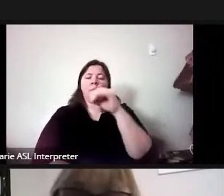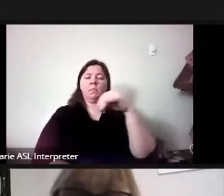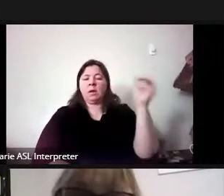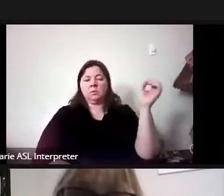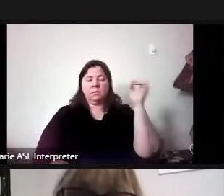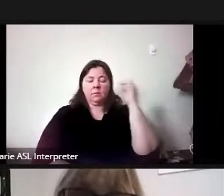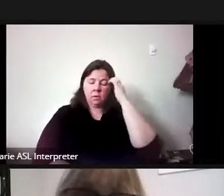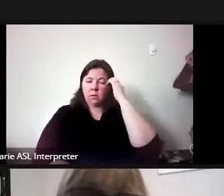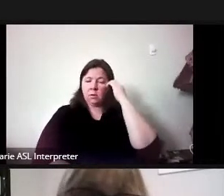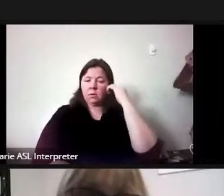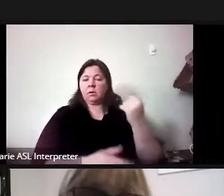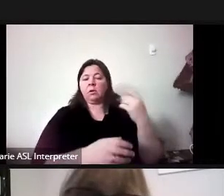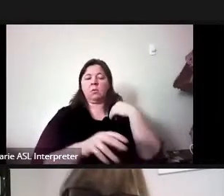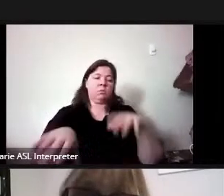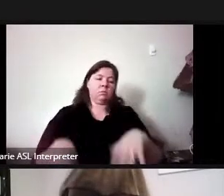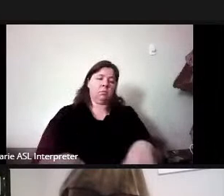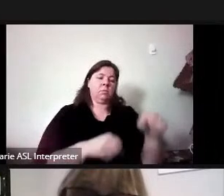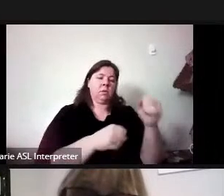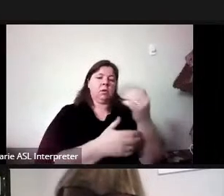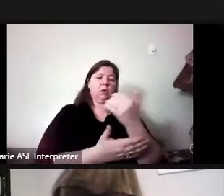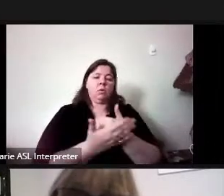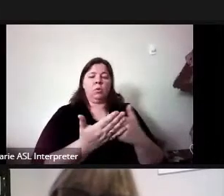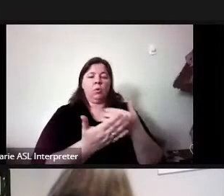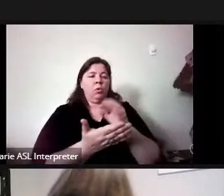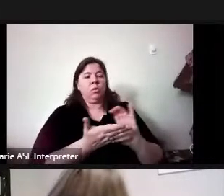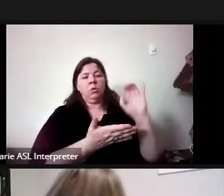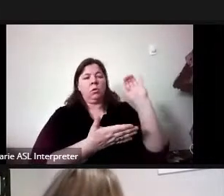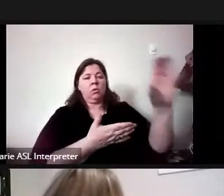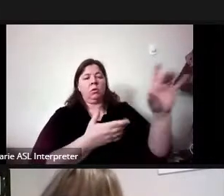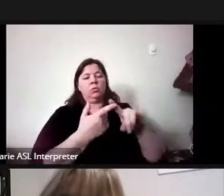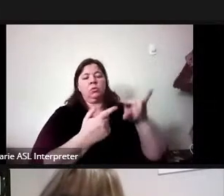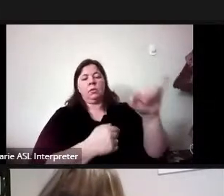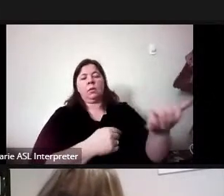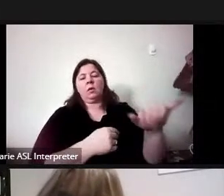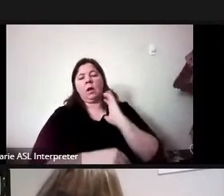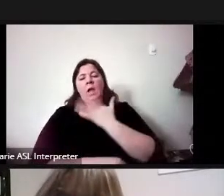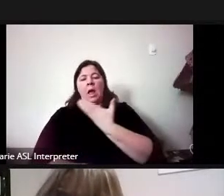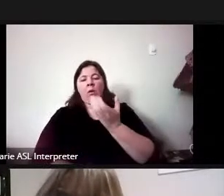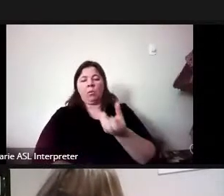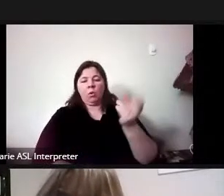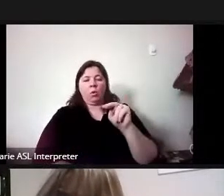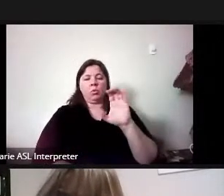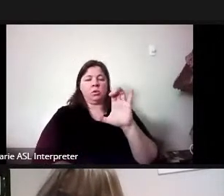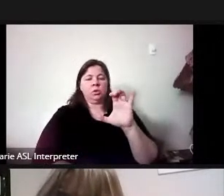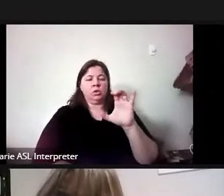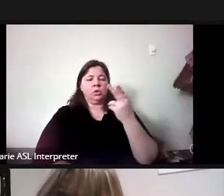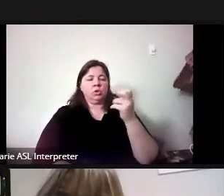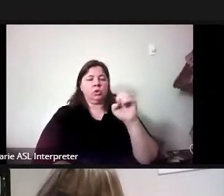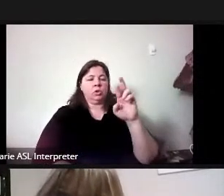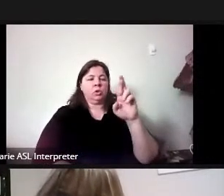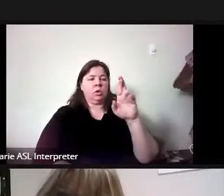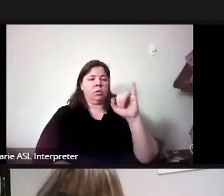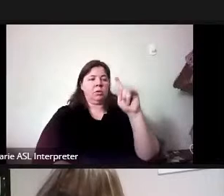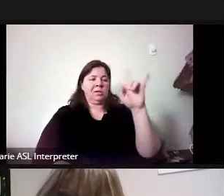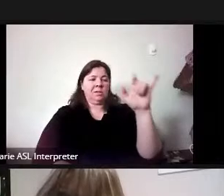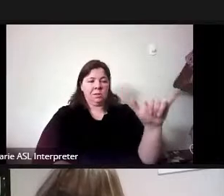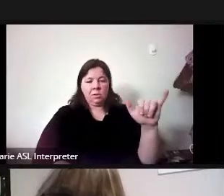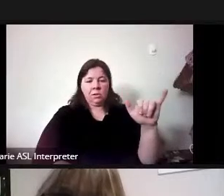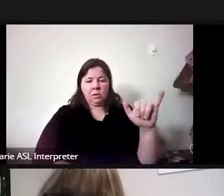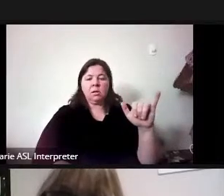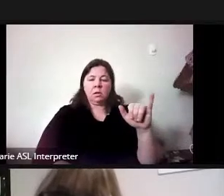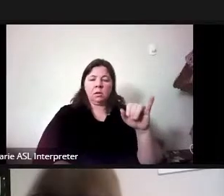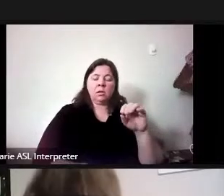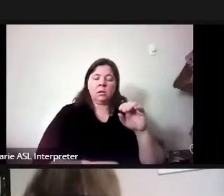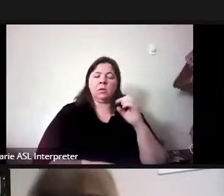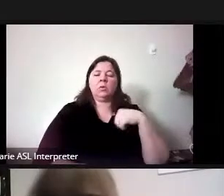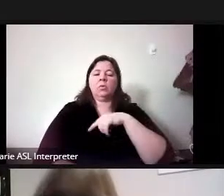get care of our earning to that our own charity, if we can say. We'll in near future